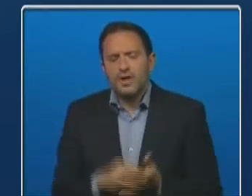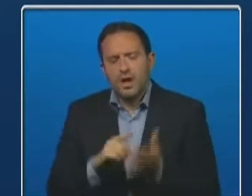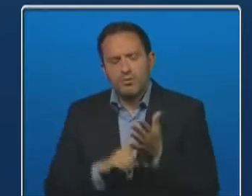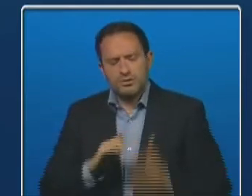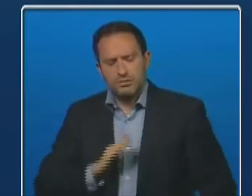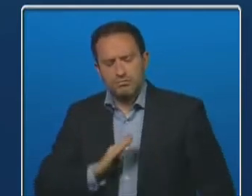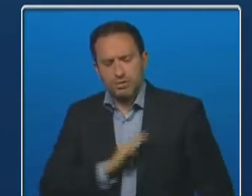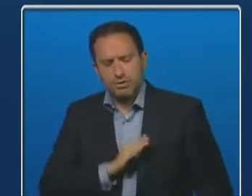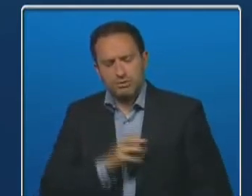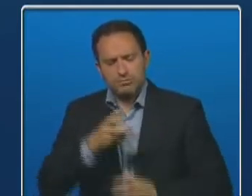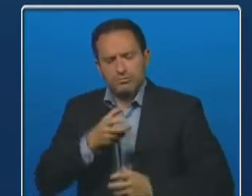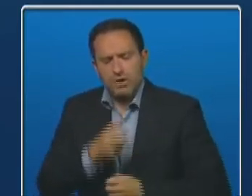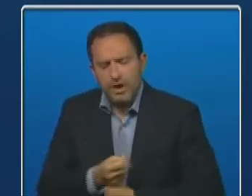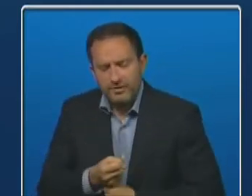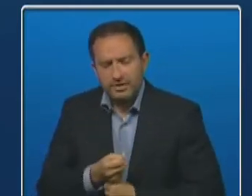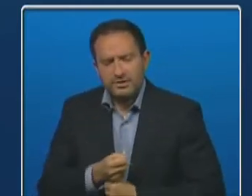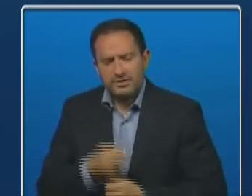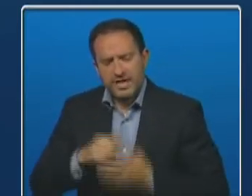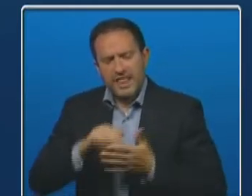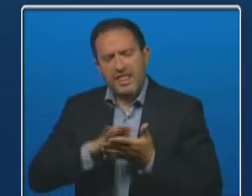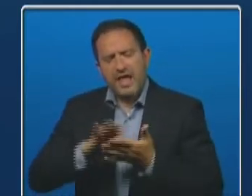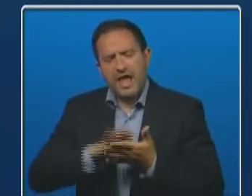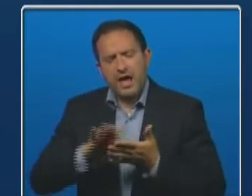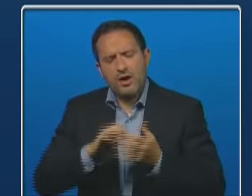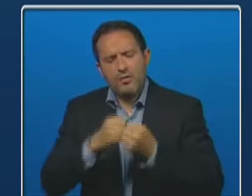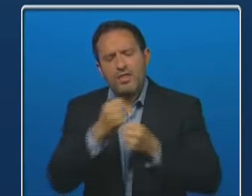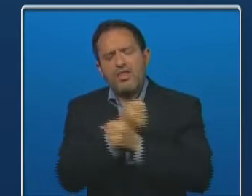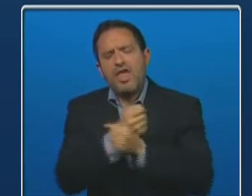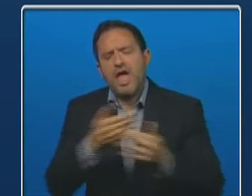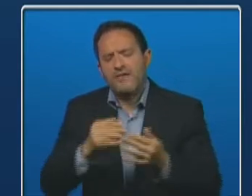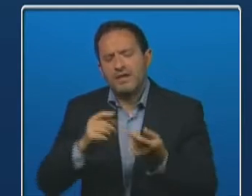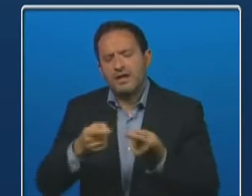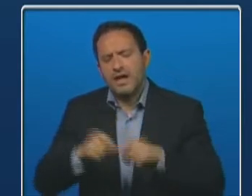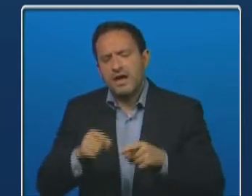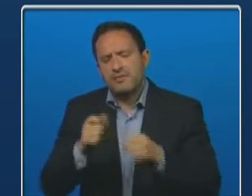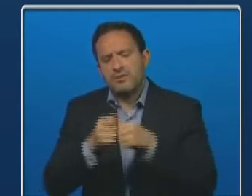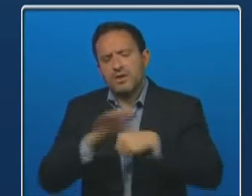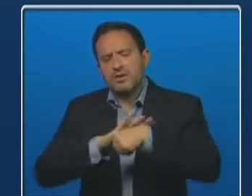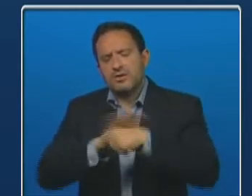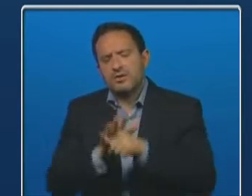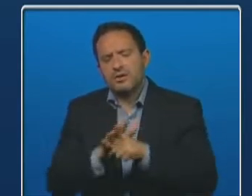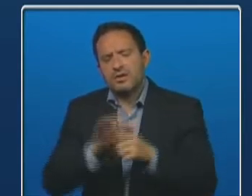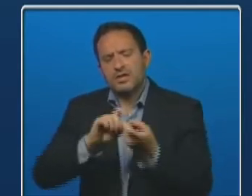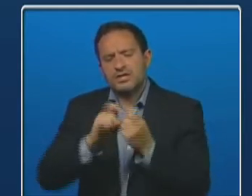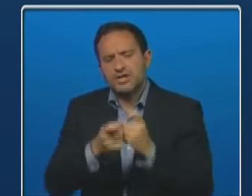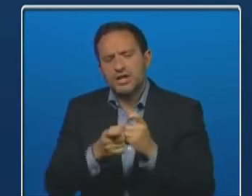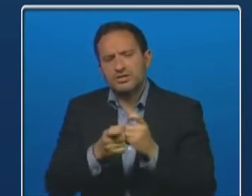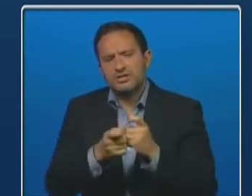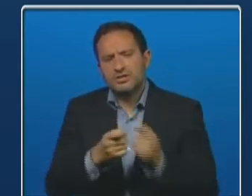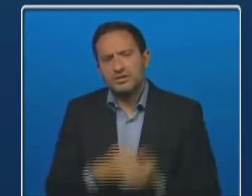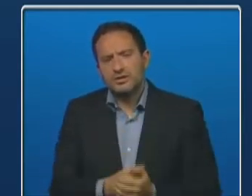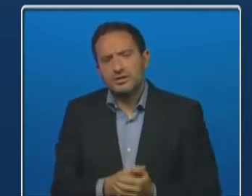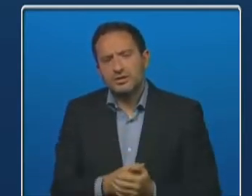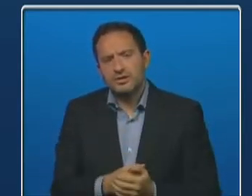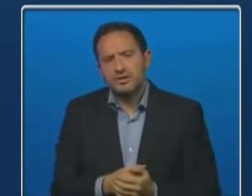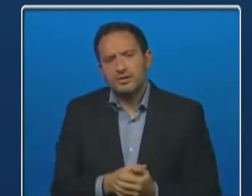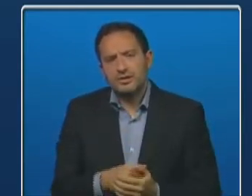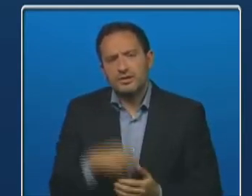confidence in this count, given everything that's happened over the last year, given the pandemic, given all the changes to the schedule? What's the level of confidence in these results?